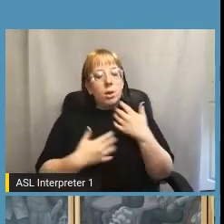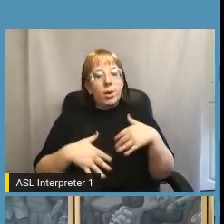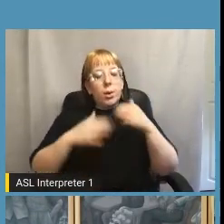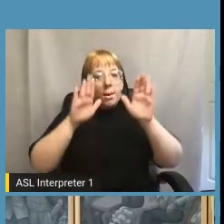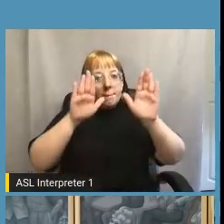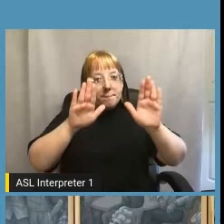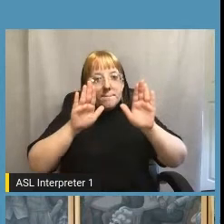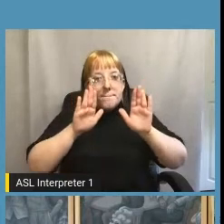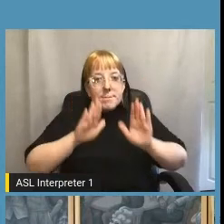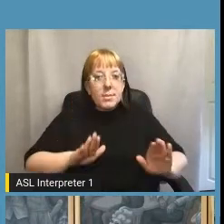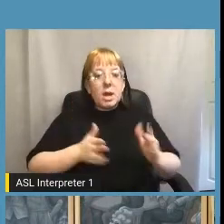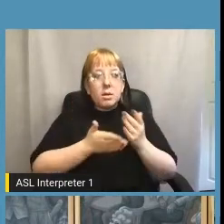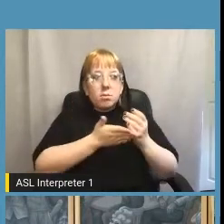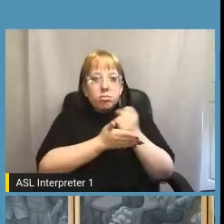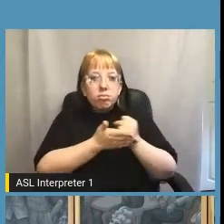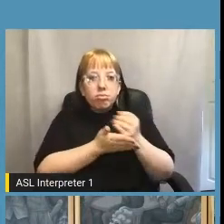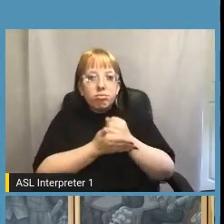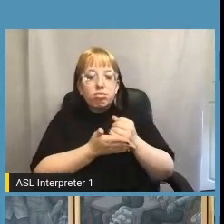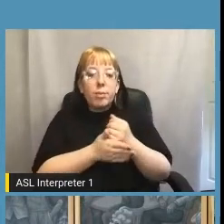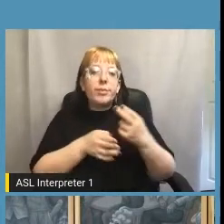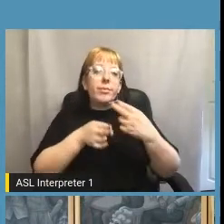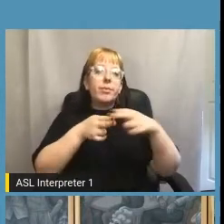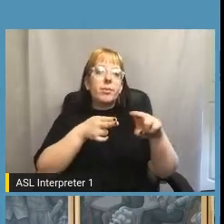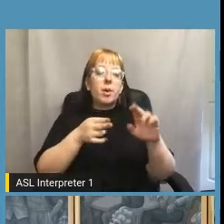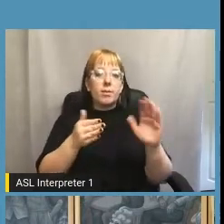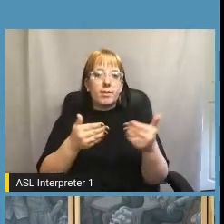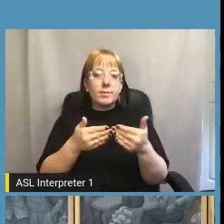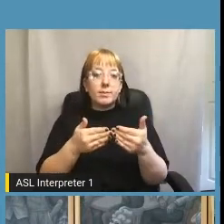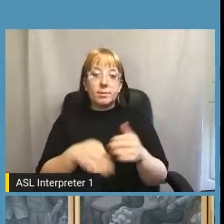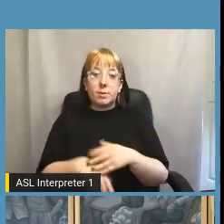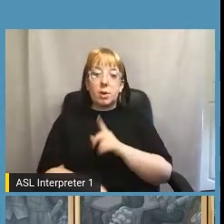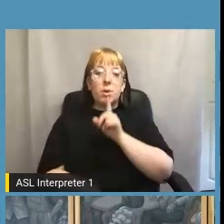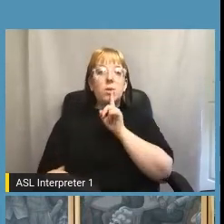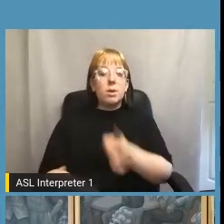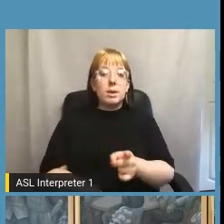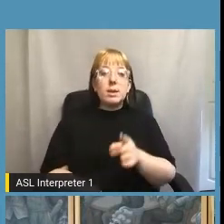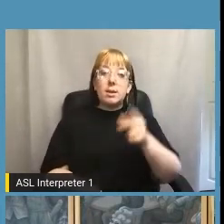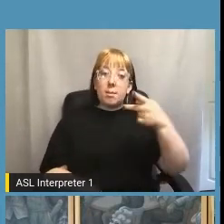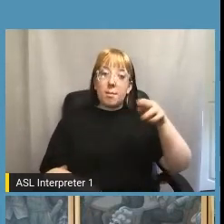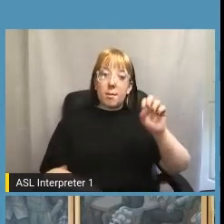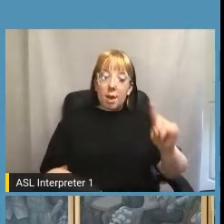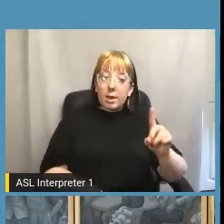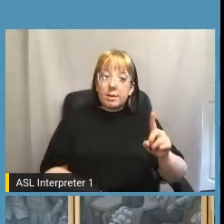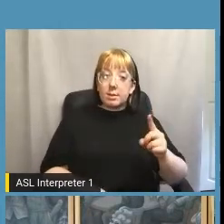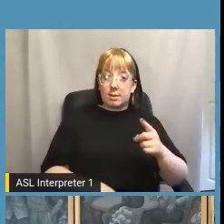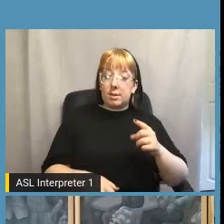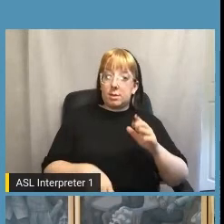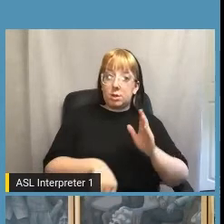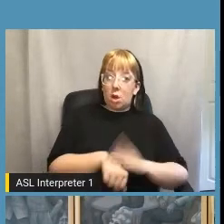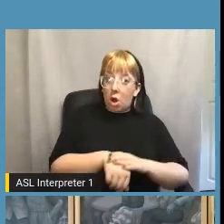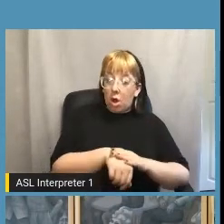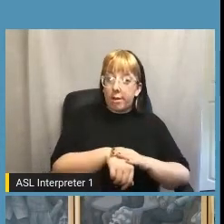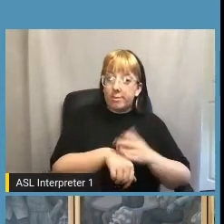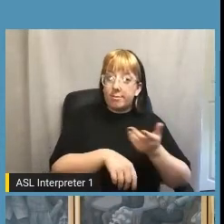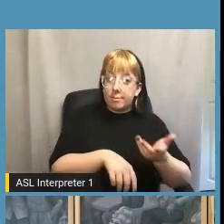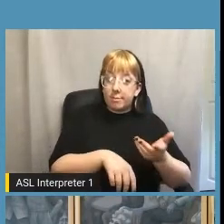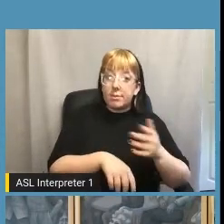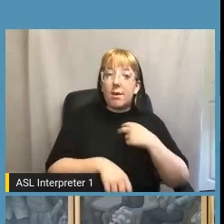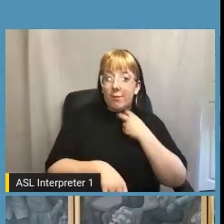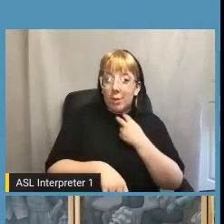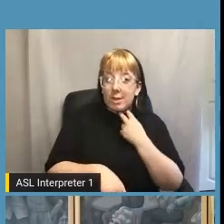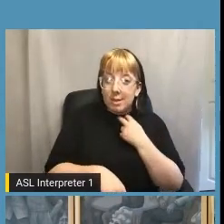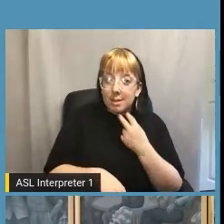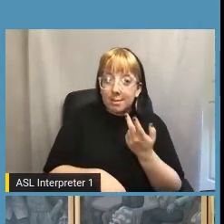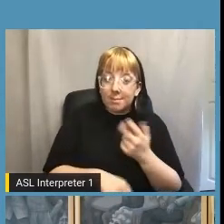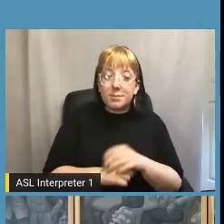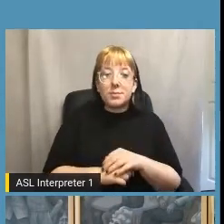this podcast. They do brief intros, but largely they rest the strength of their podcast, and it's a really good podcast, on these voices from